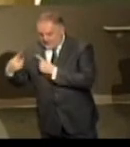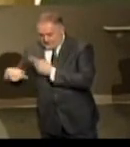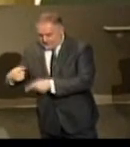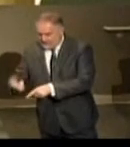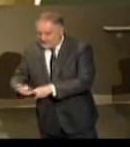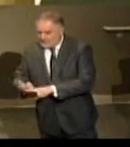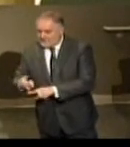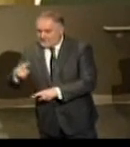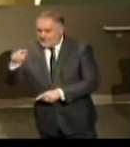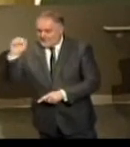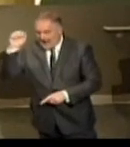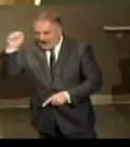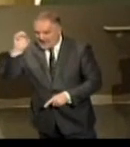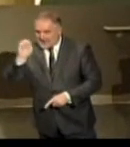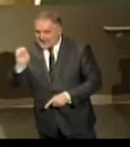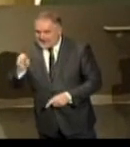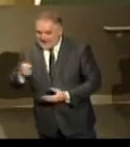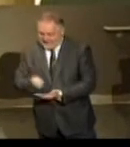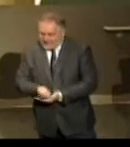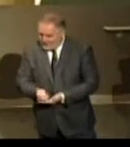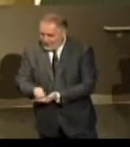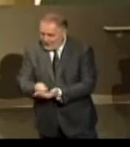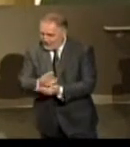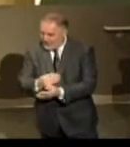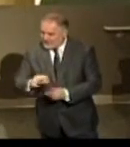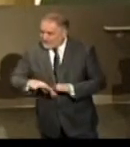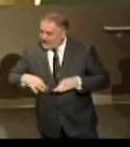and from Noah and his family.